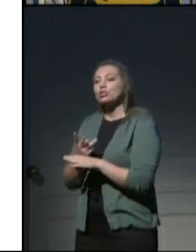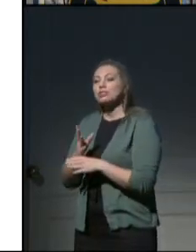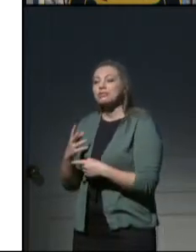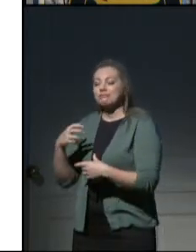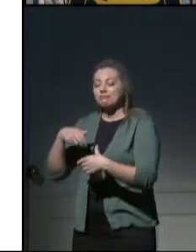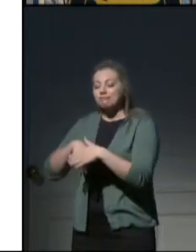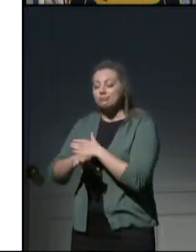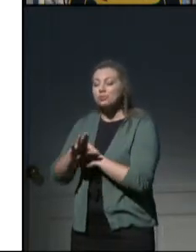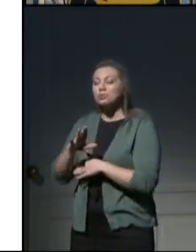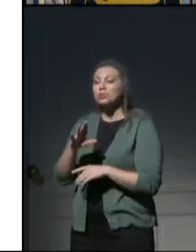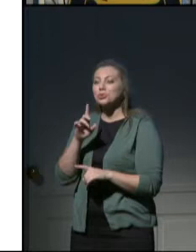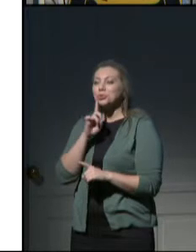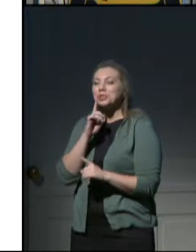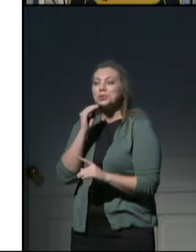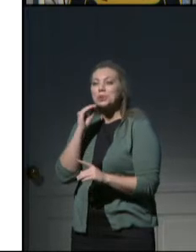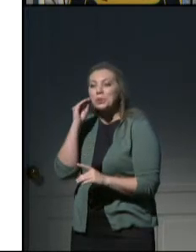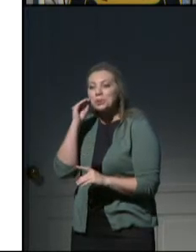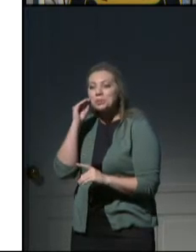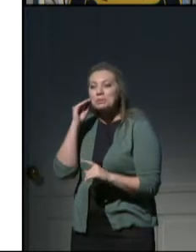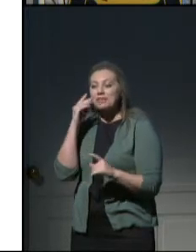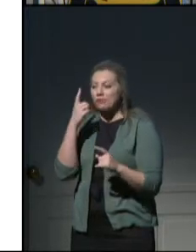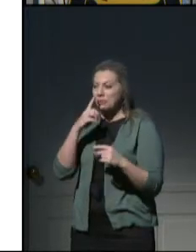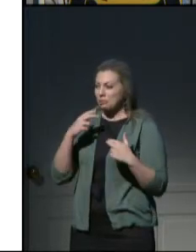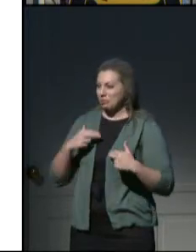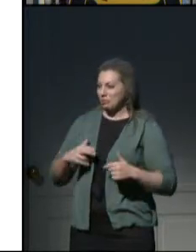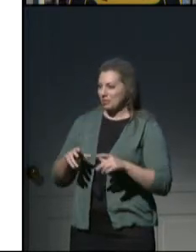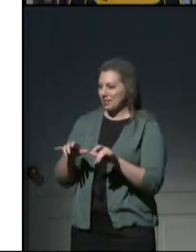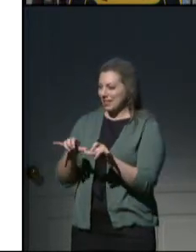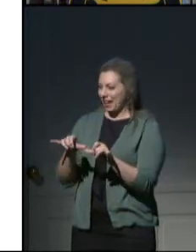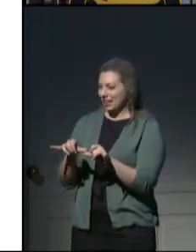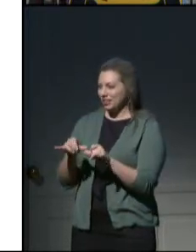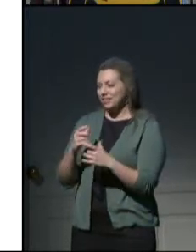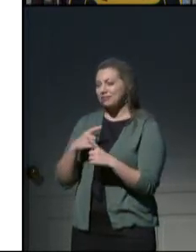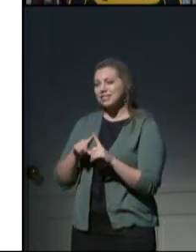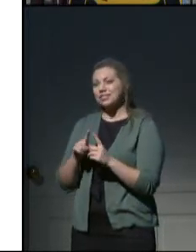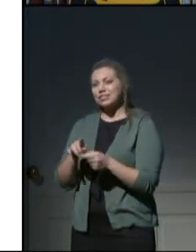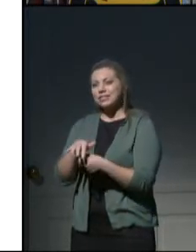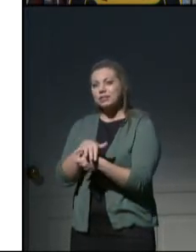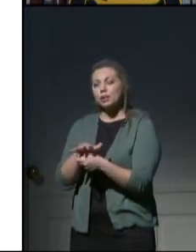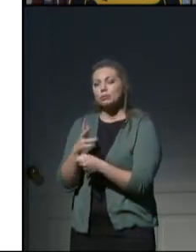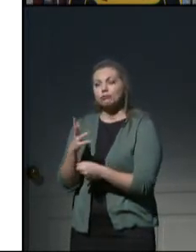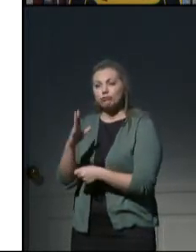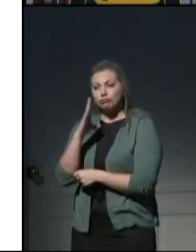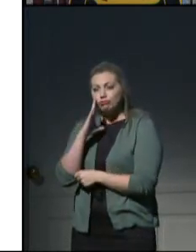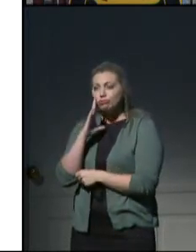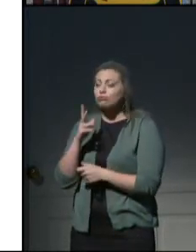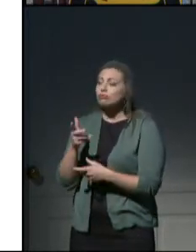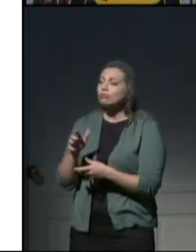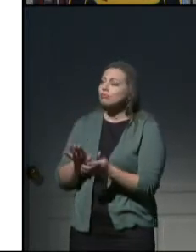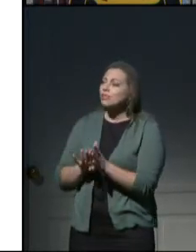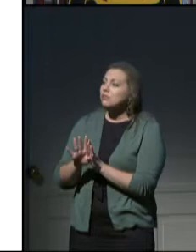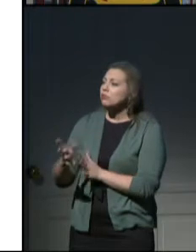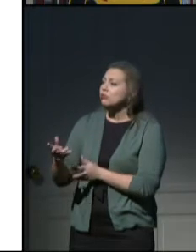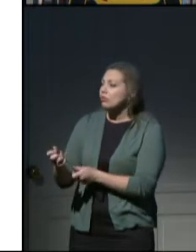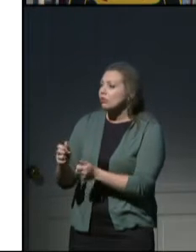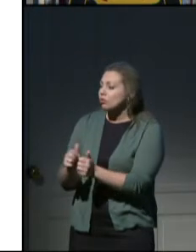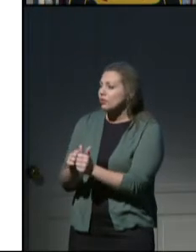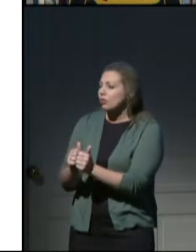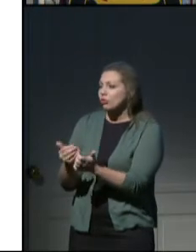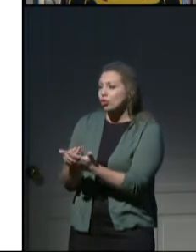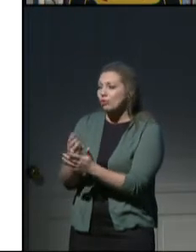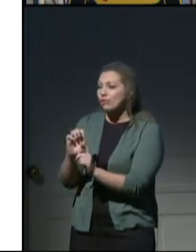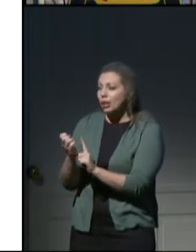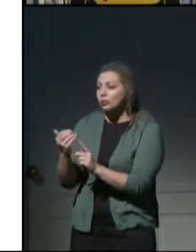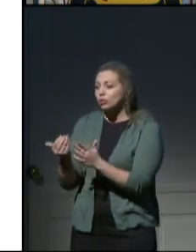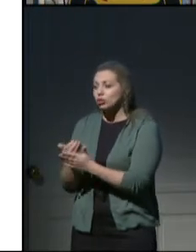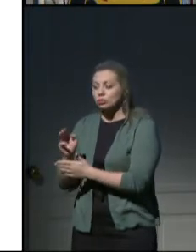at human scale with familiar elements that help build a trust with the new environment and the new medium. And from there,